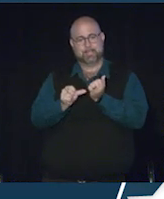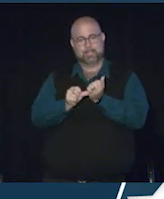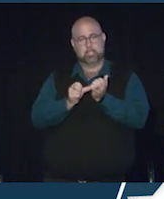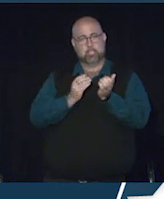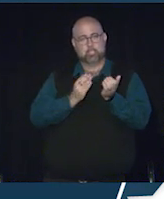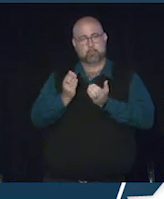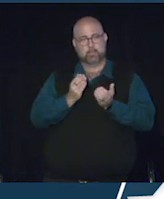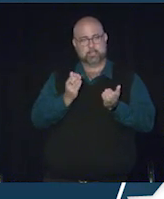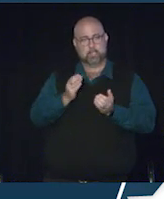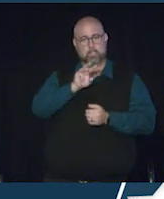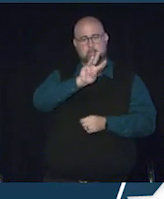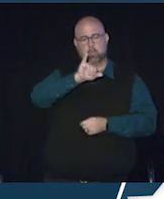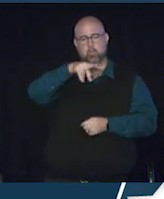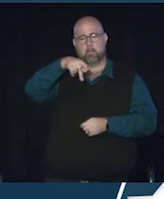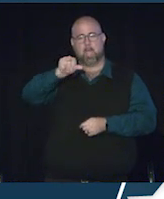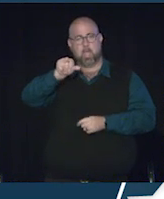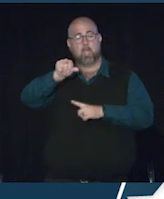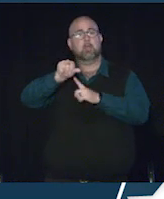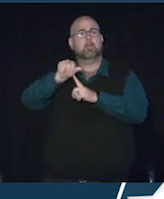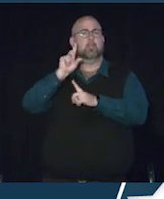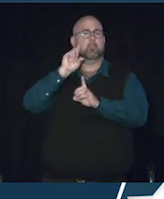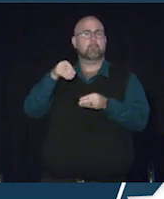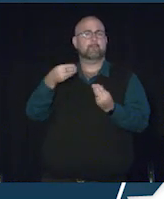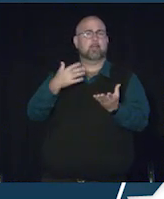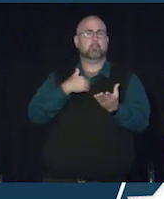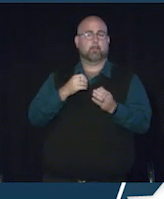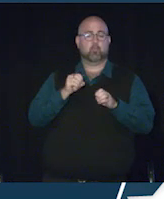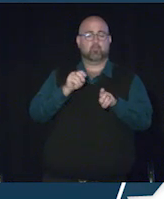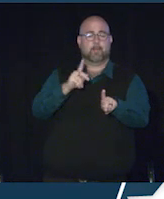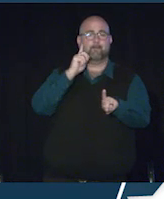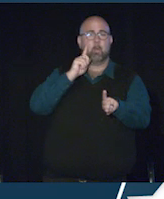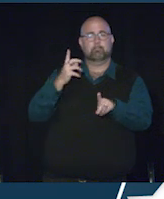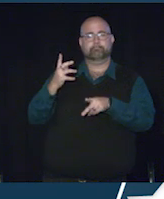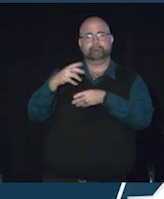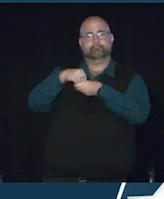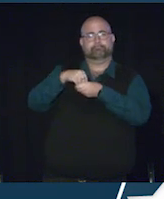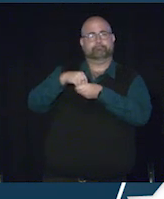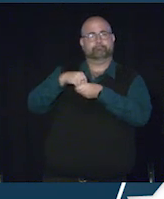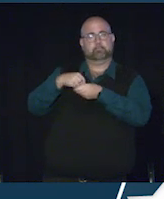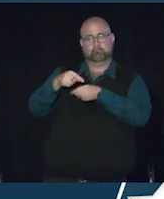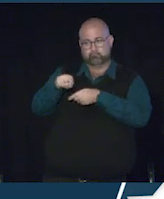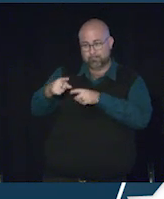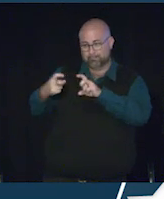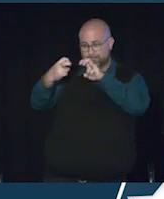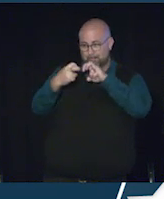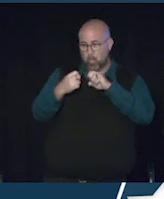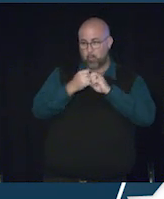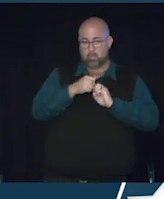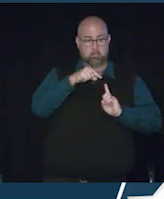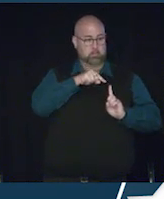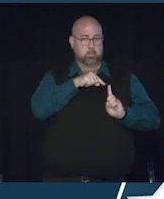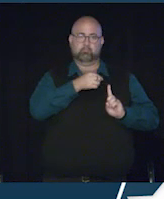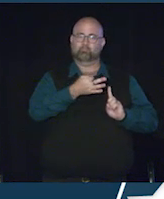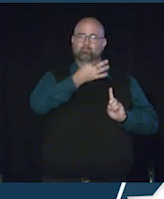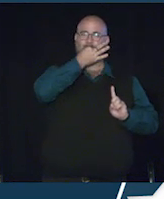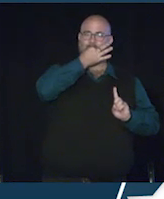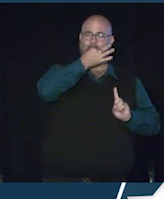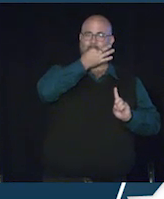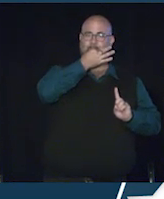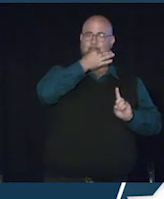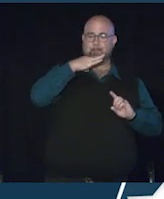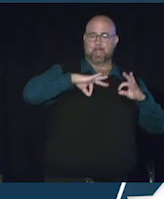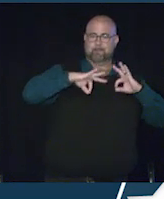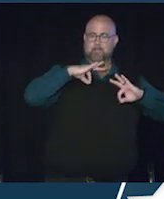services, which provides an opportunity for participants to meet with a trained benefits specialist that can